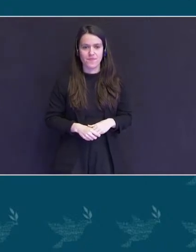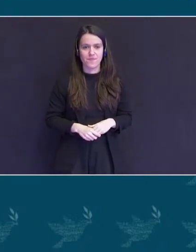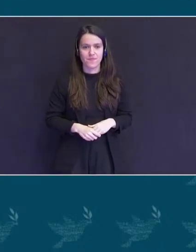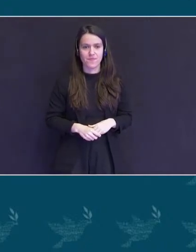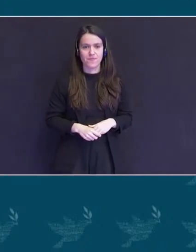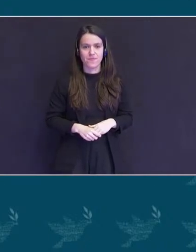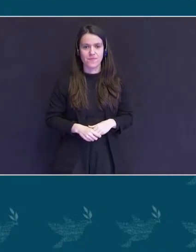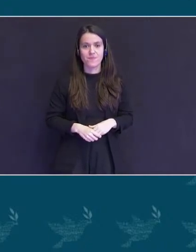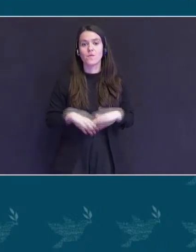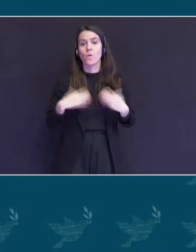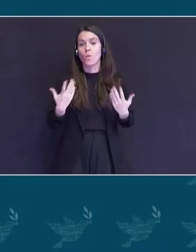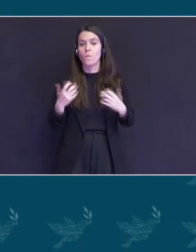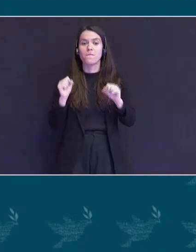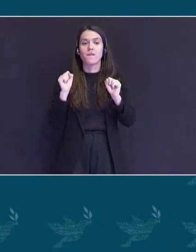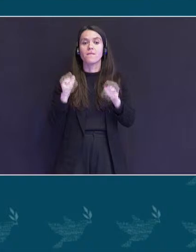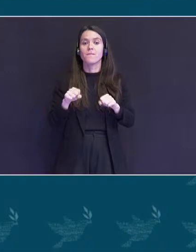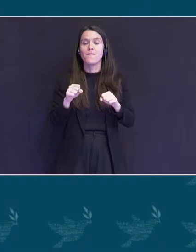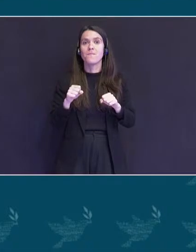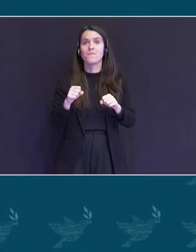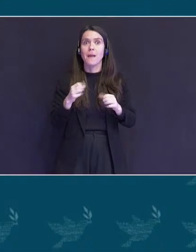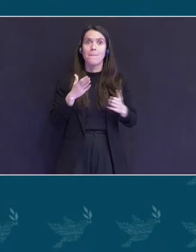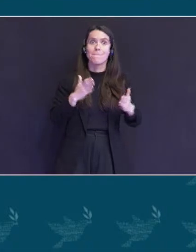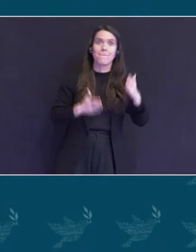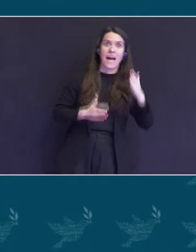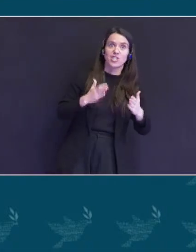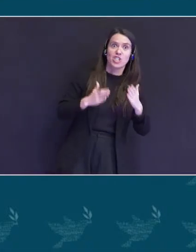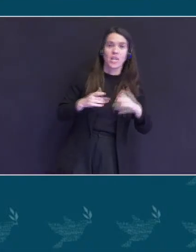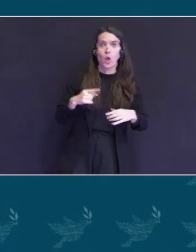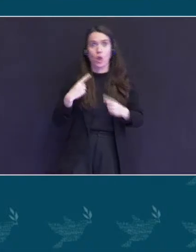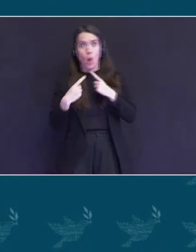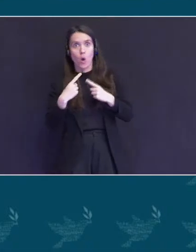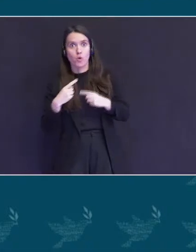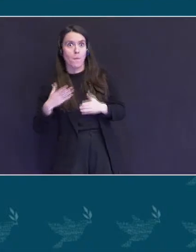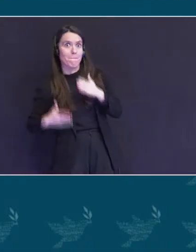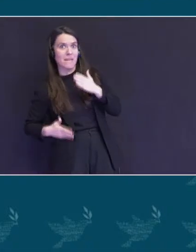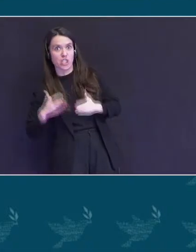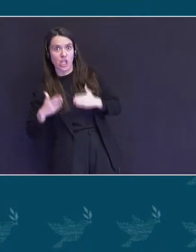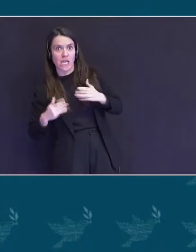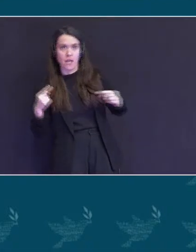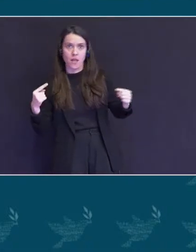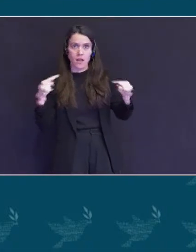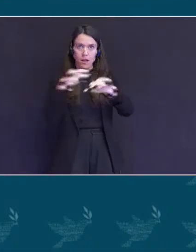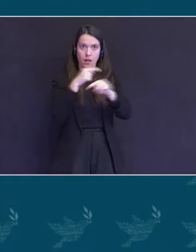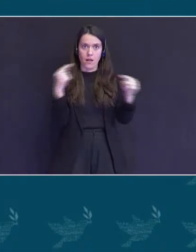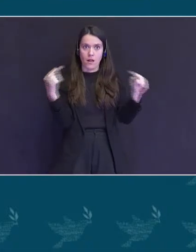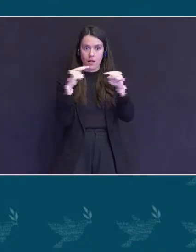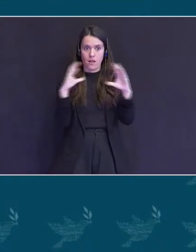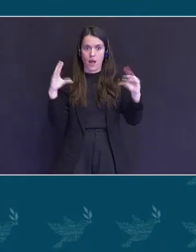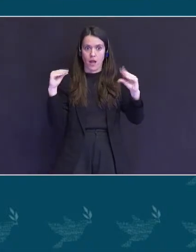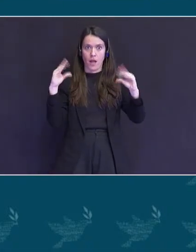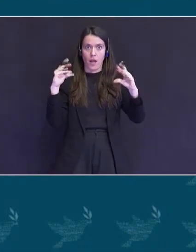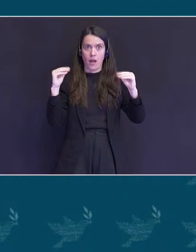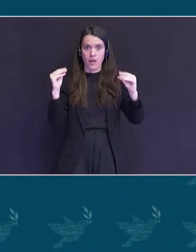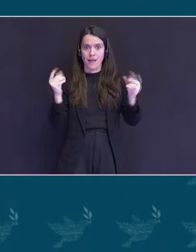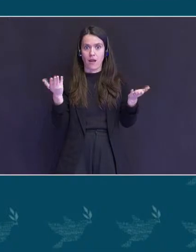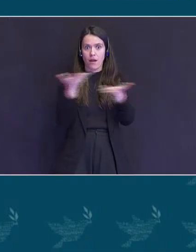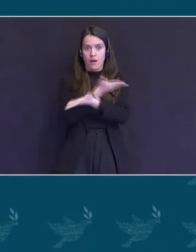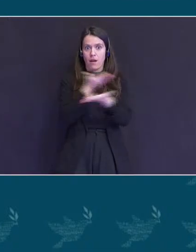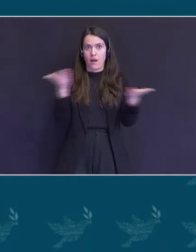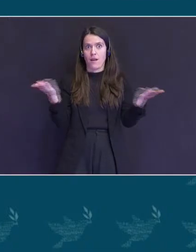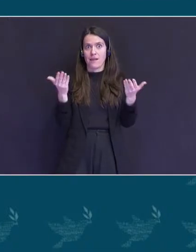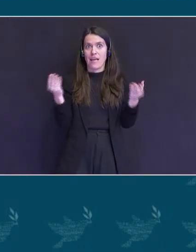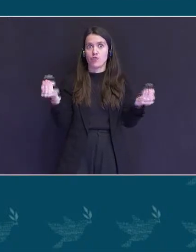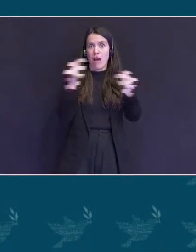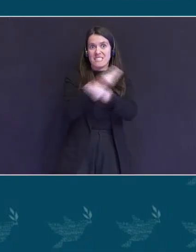machine. For example, one is training with the big data, with the big GPU, and the other one is small one, so they can also do transfer